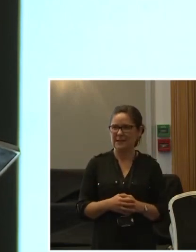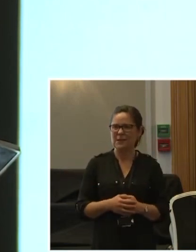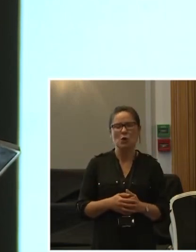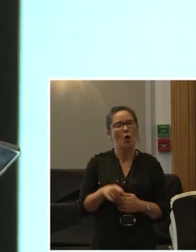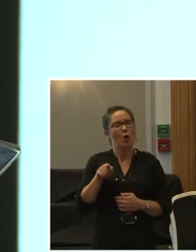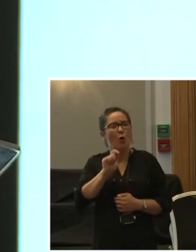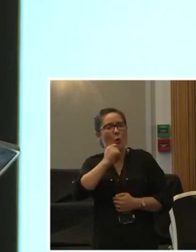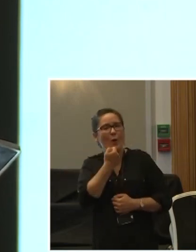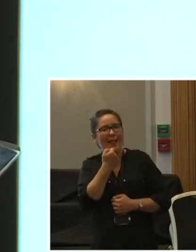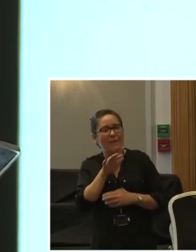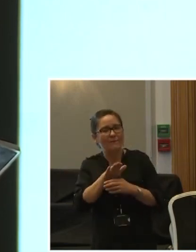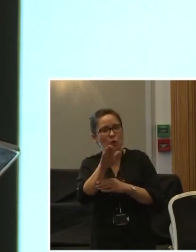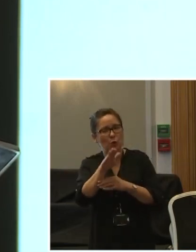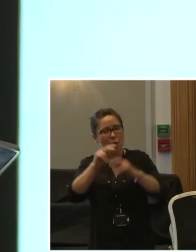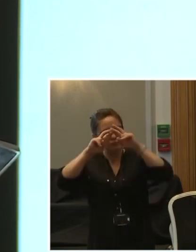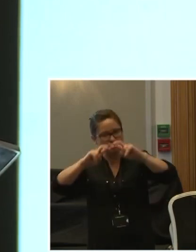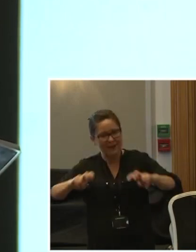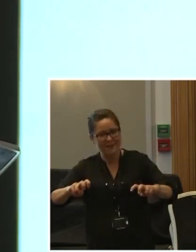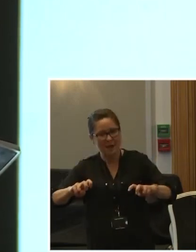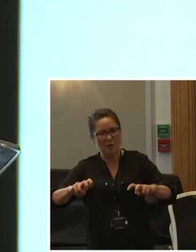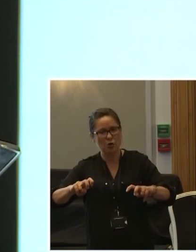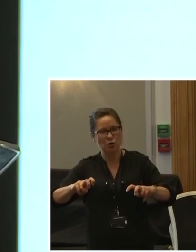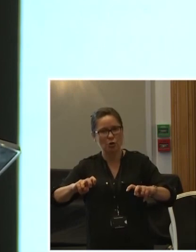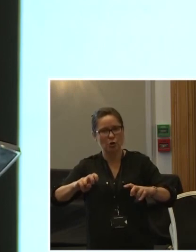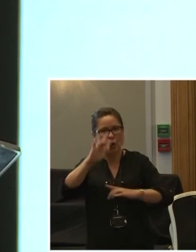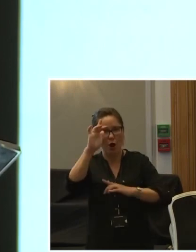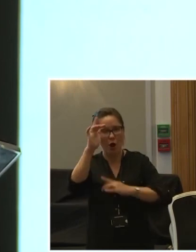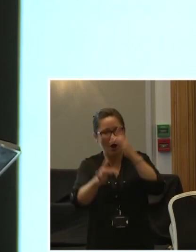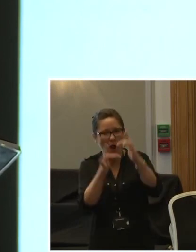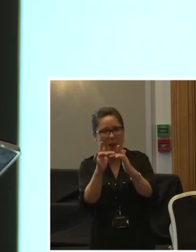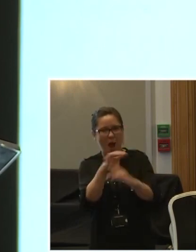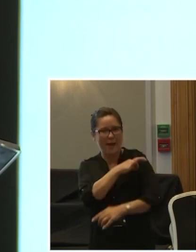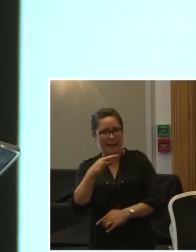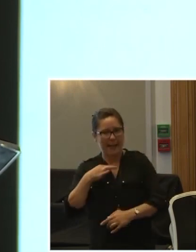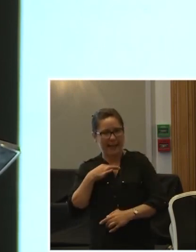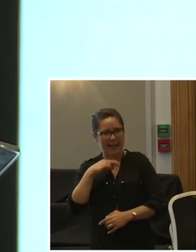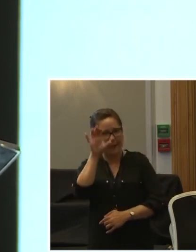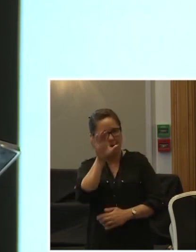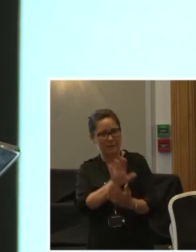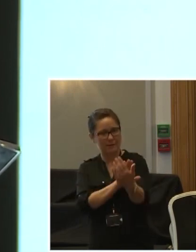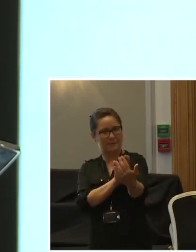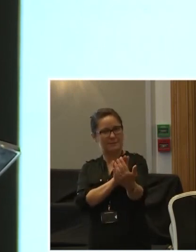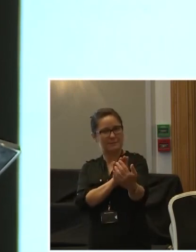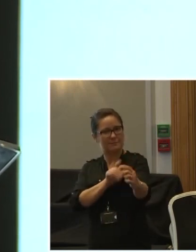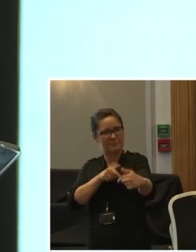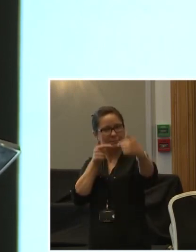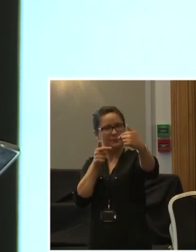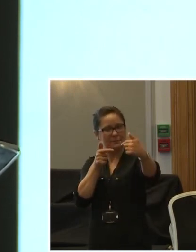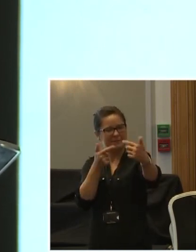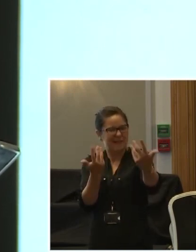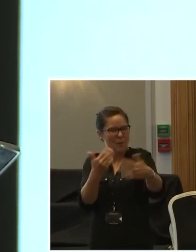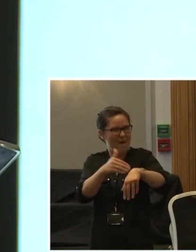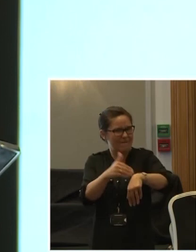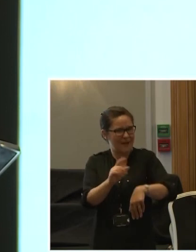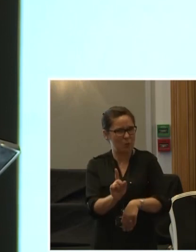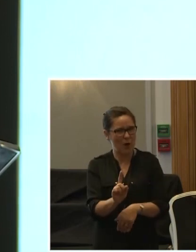clinics on outcomes? I'm thinking basically because of the lack of face-to-face consultation, it seems to be